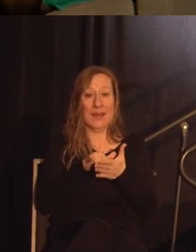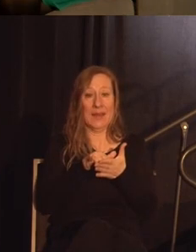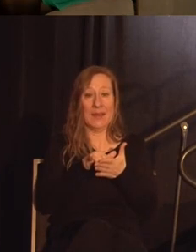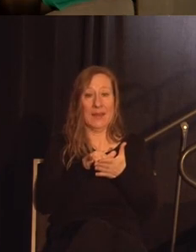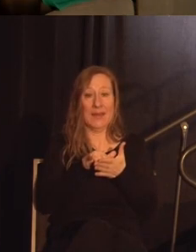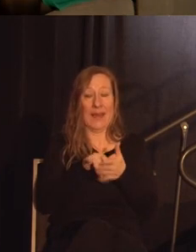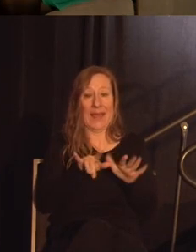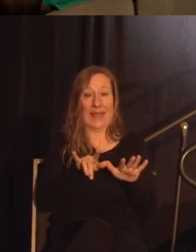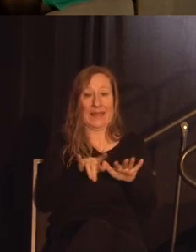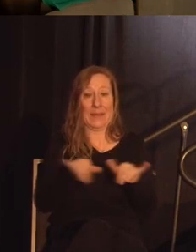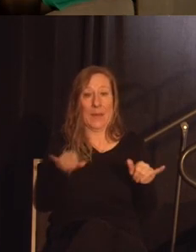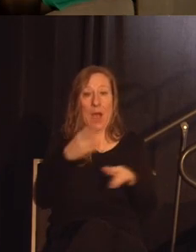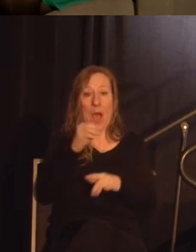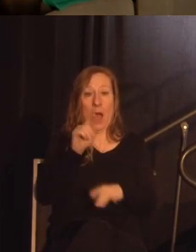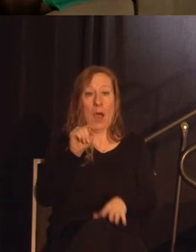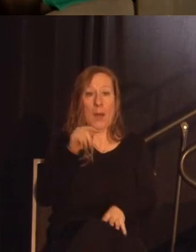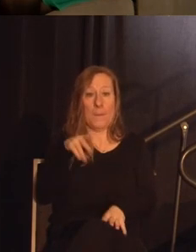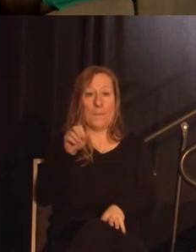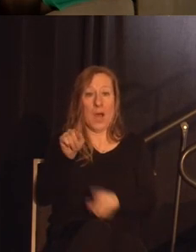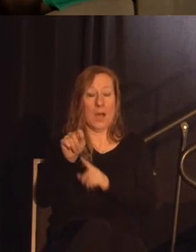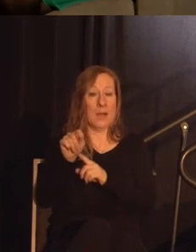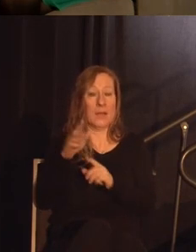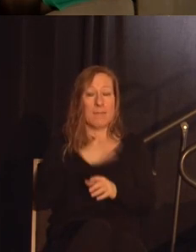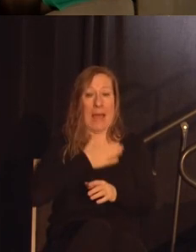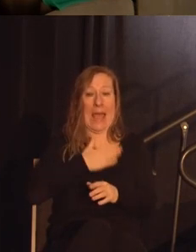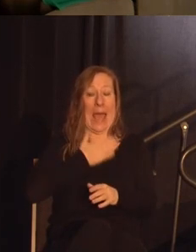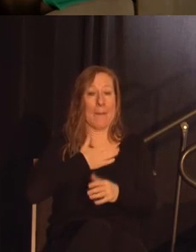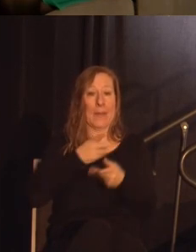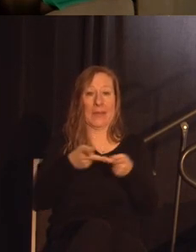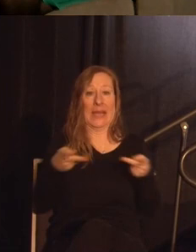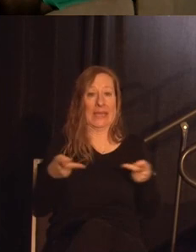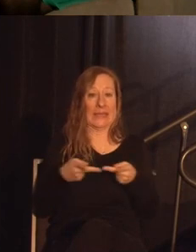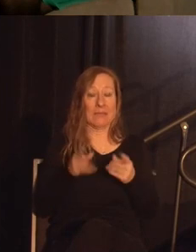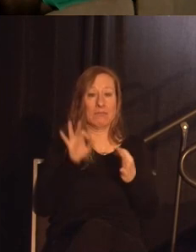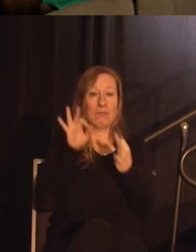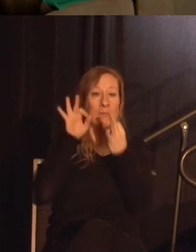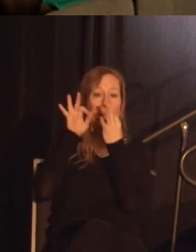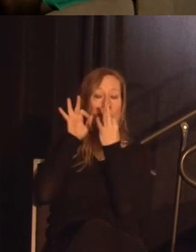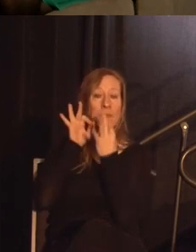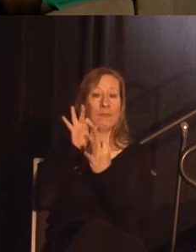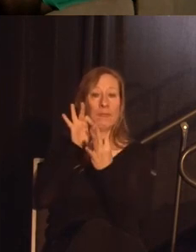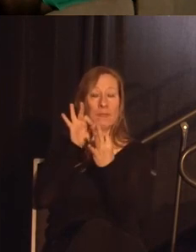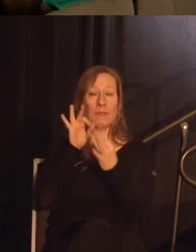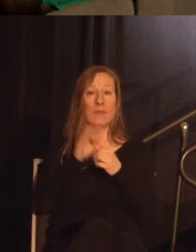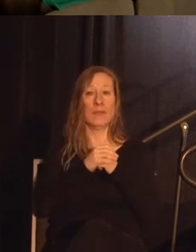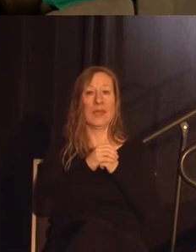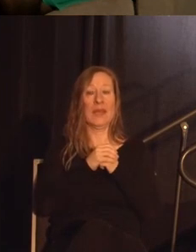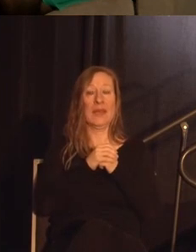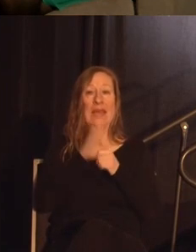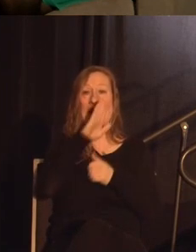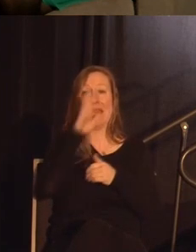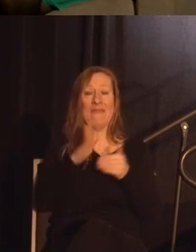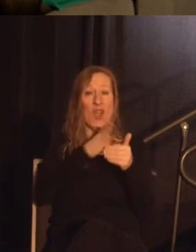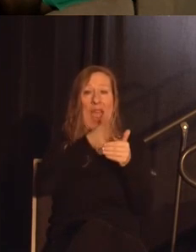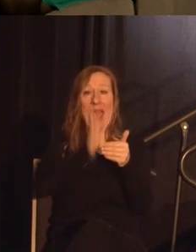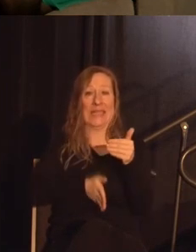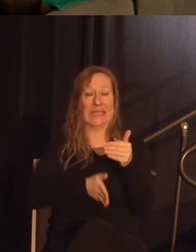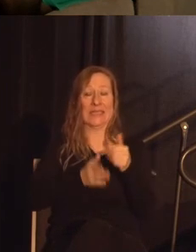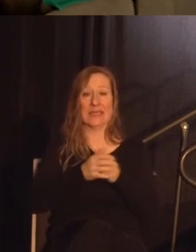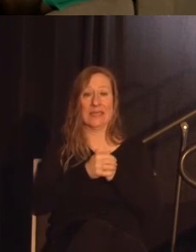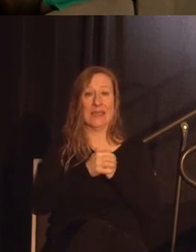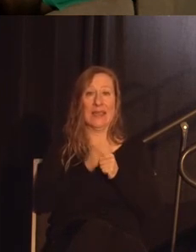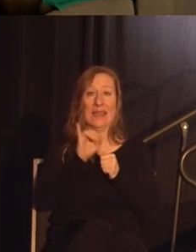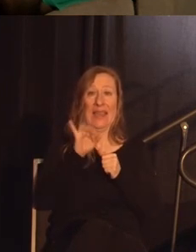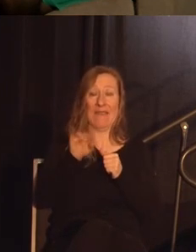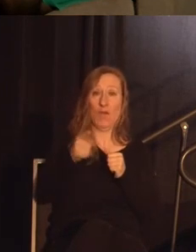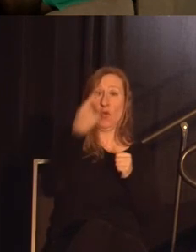Like hot pot is like my happy place. Like that's like never ending. It doesn't end. And